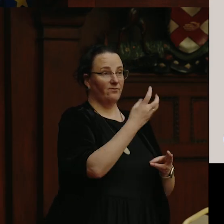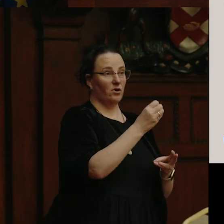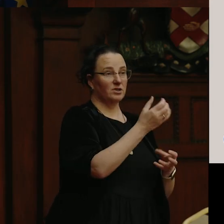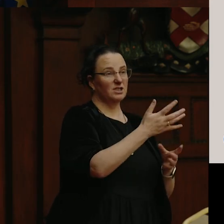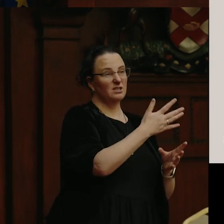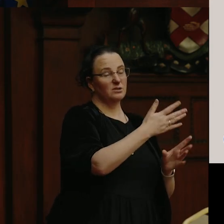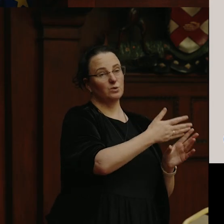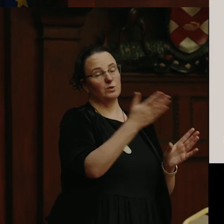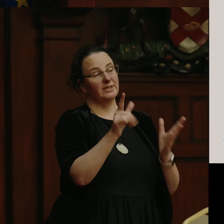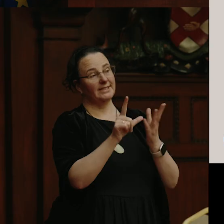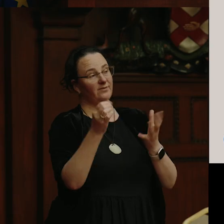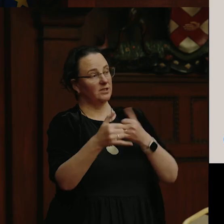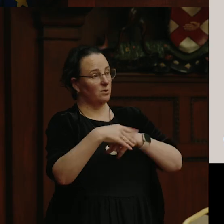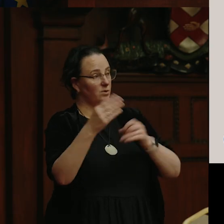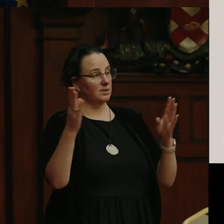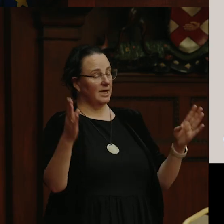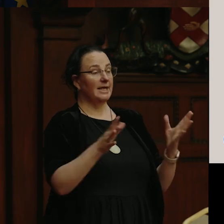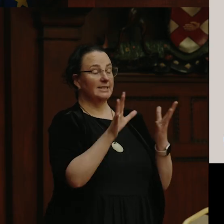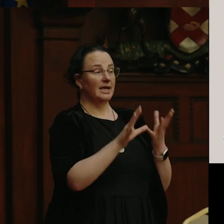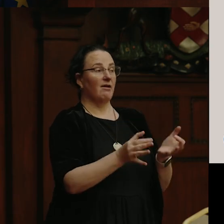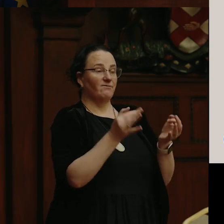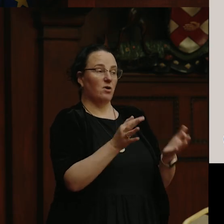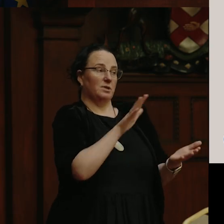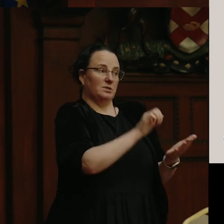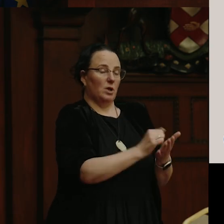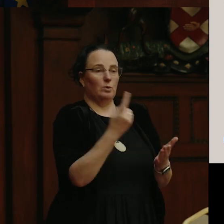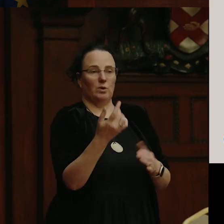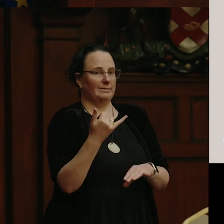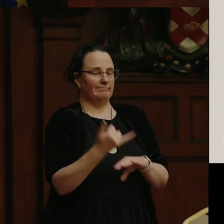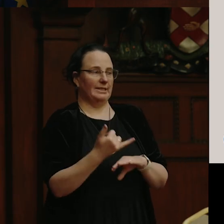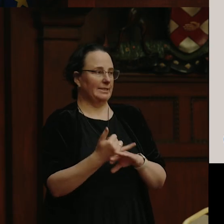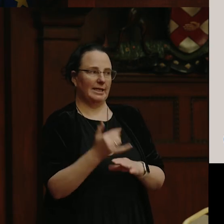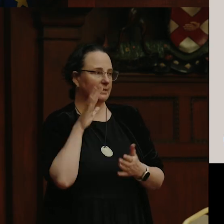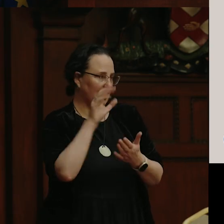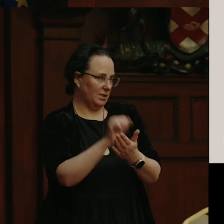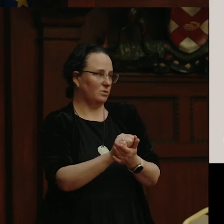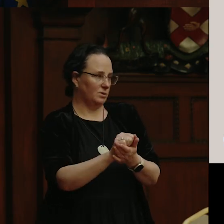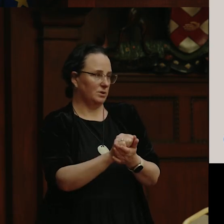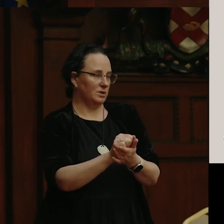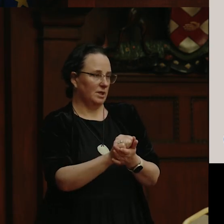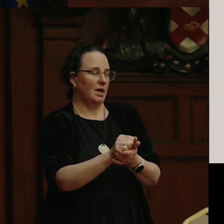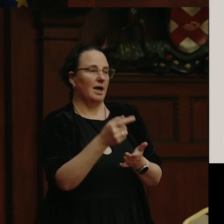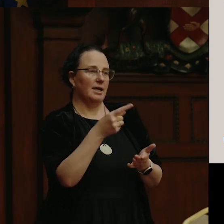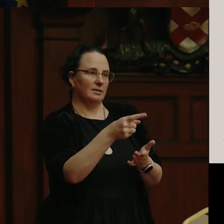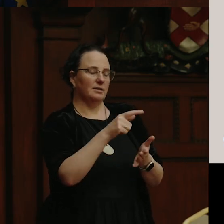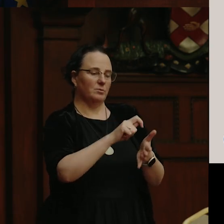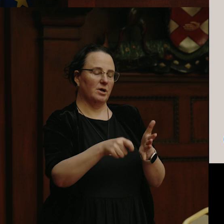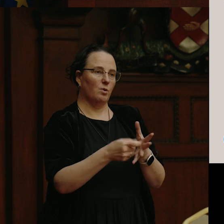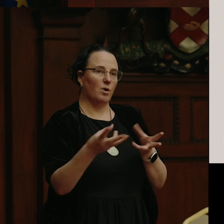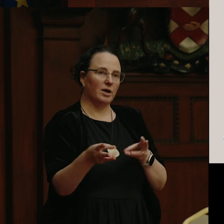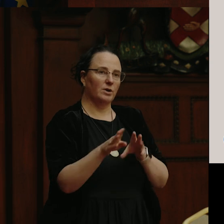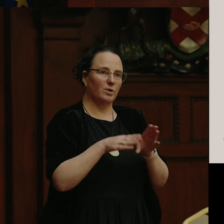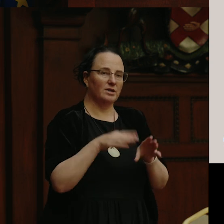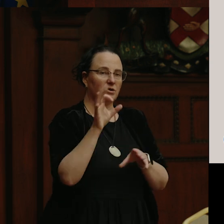the 70s. 10 had formal diagnosis of Sjögren's, 1 was undiagnosed. And the project was co-designed with our patient